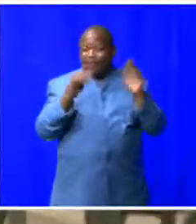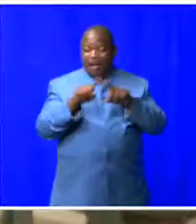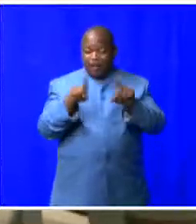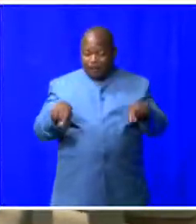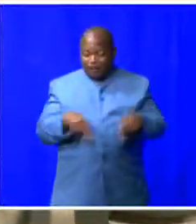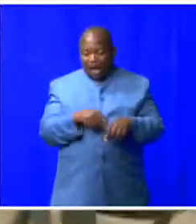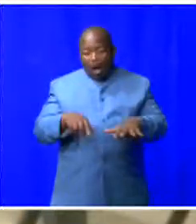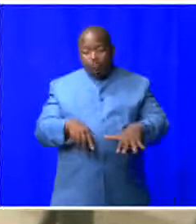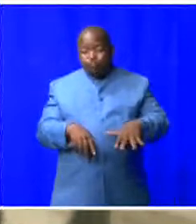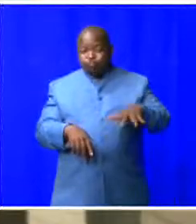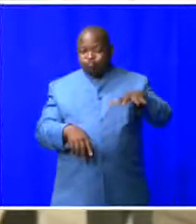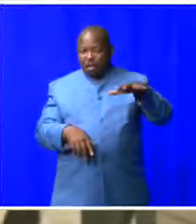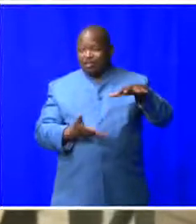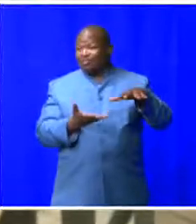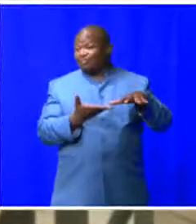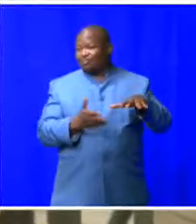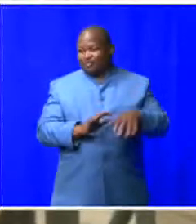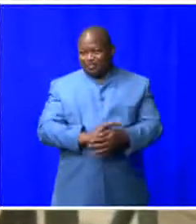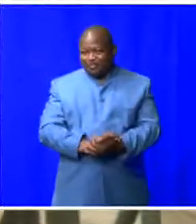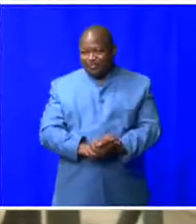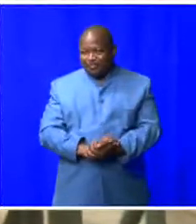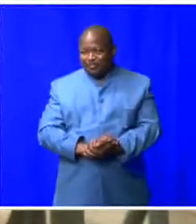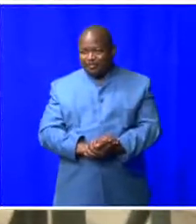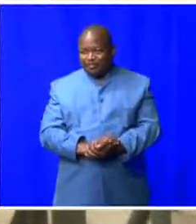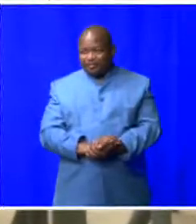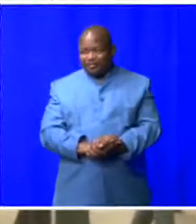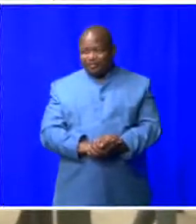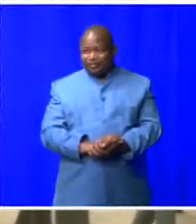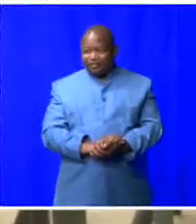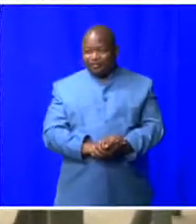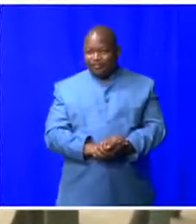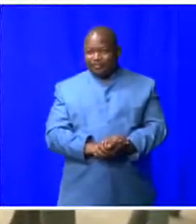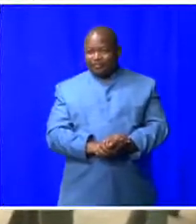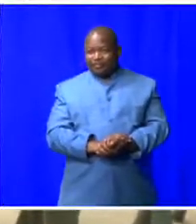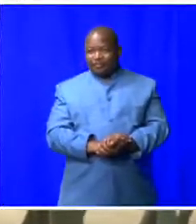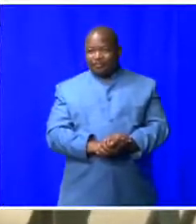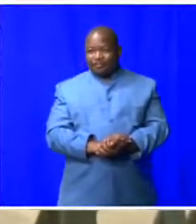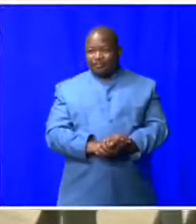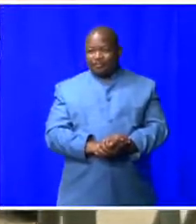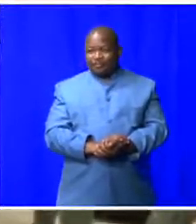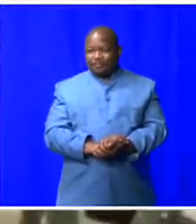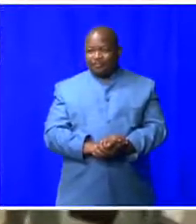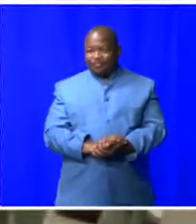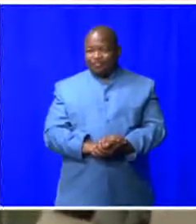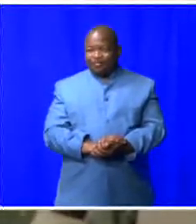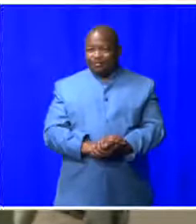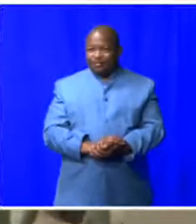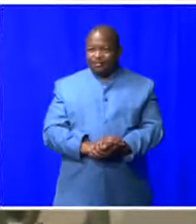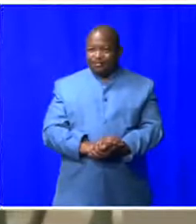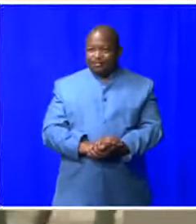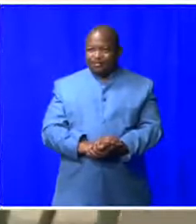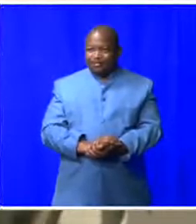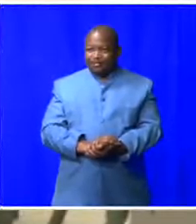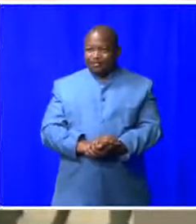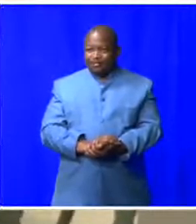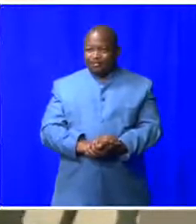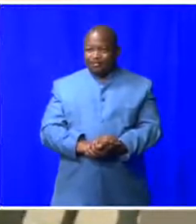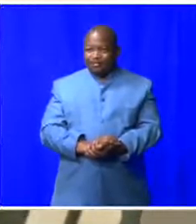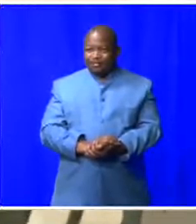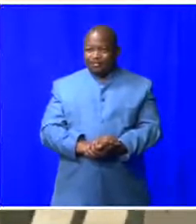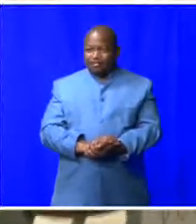mark Ngamphalala David official mark Dlamini Phila Official mark.